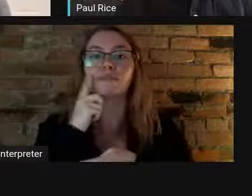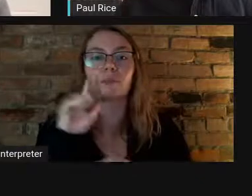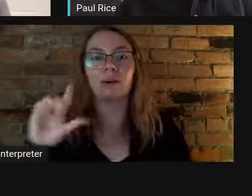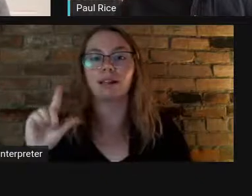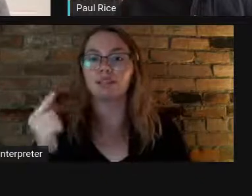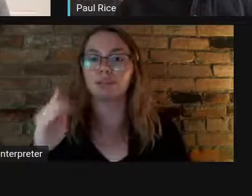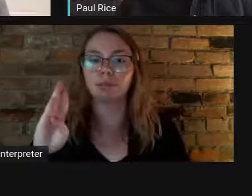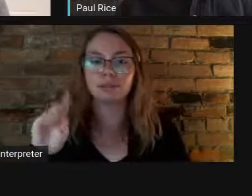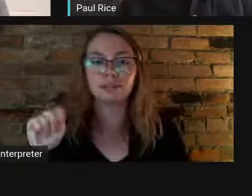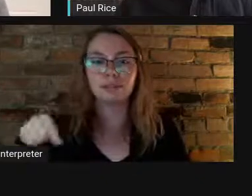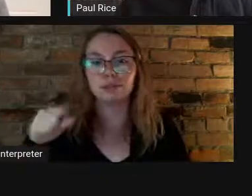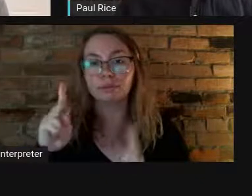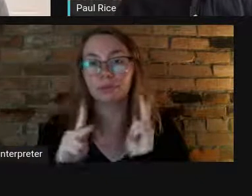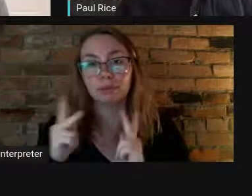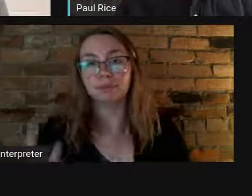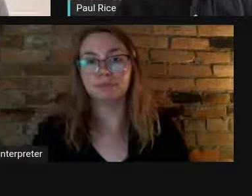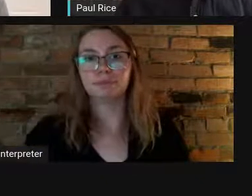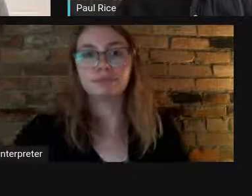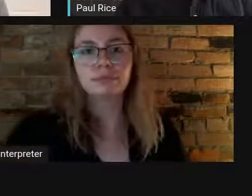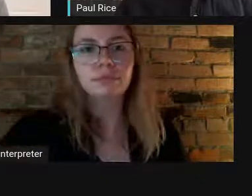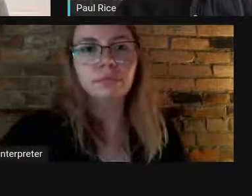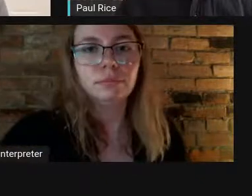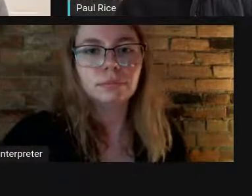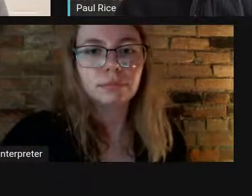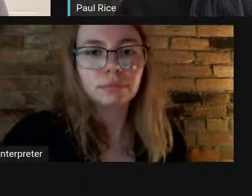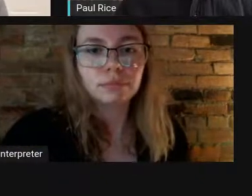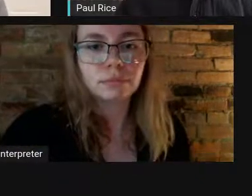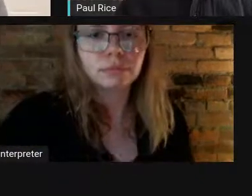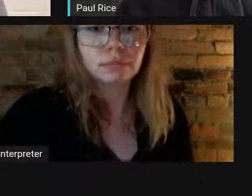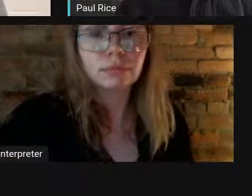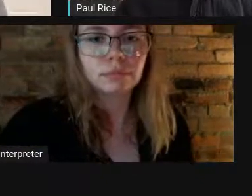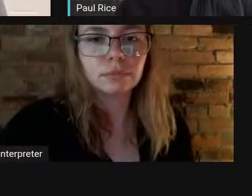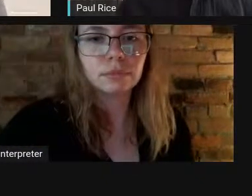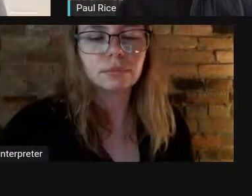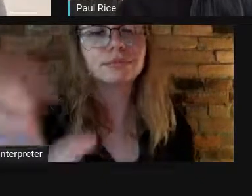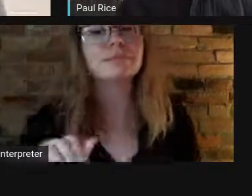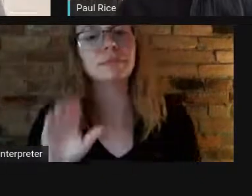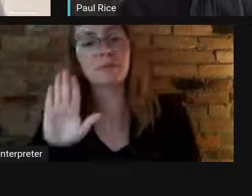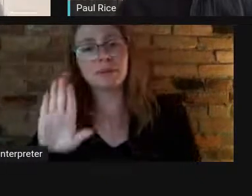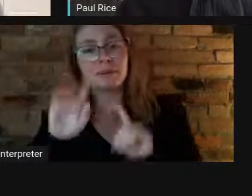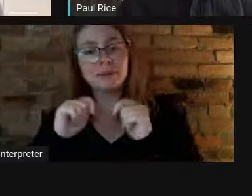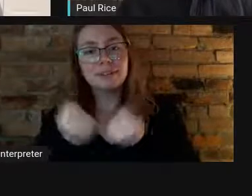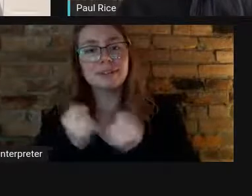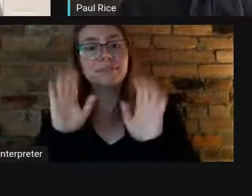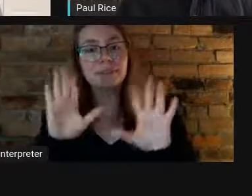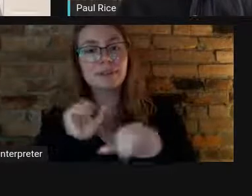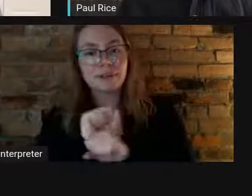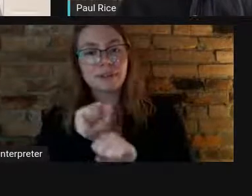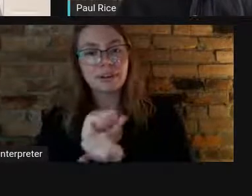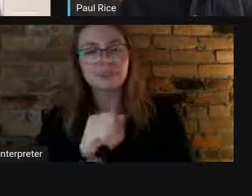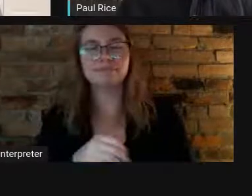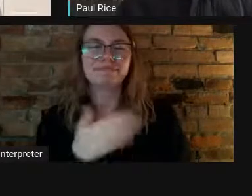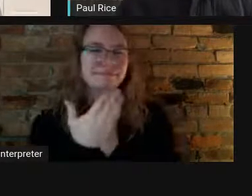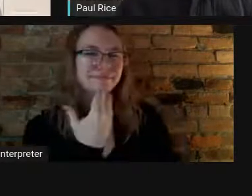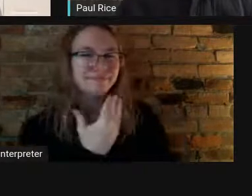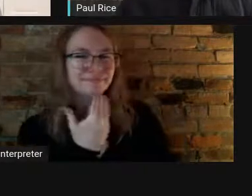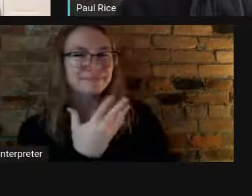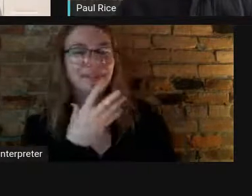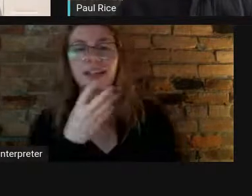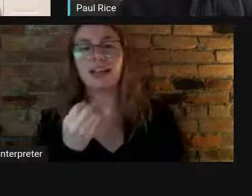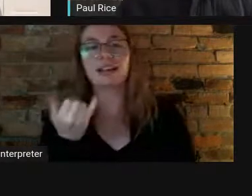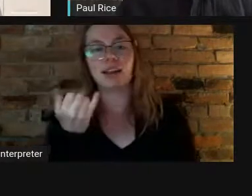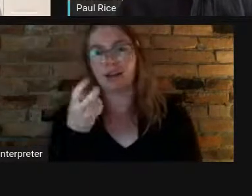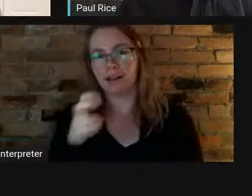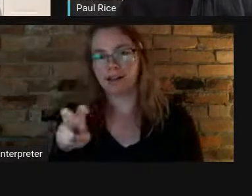LGBTQ people. Well, your team did a great job. Thank you. And just to segue to a warm